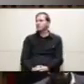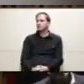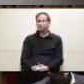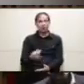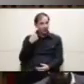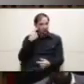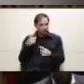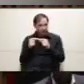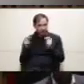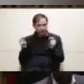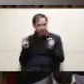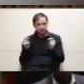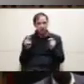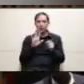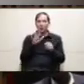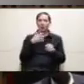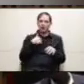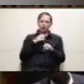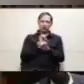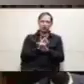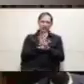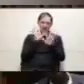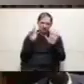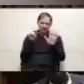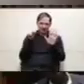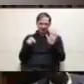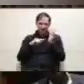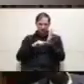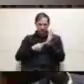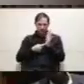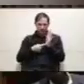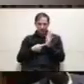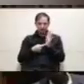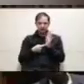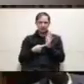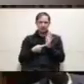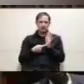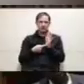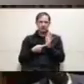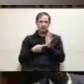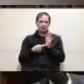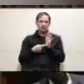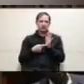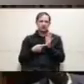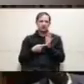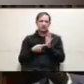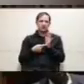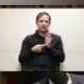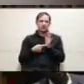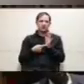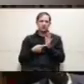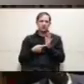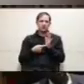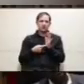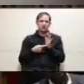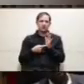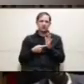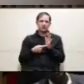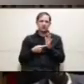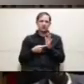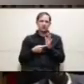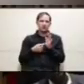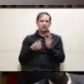finished. No. I just wanted to clarify that issue. Now, Chair, just to complete it. Let's not use